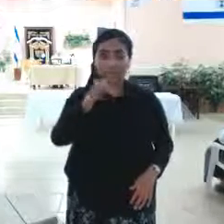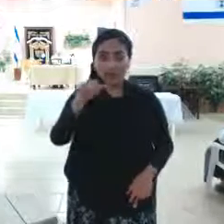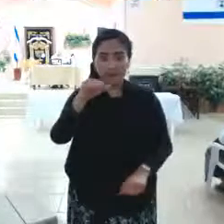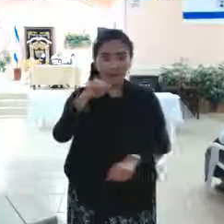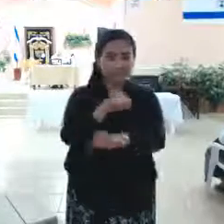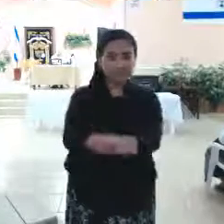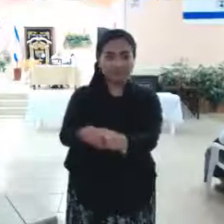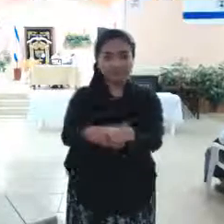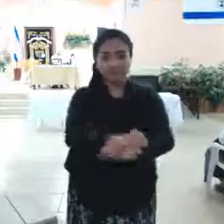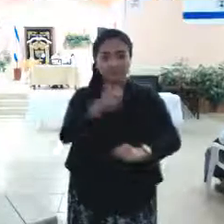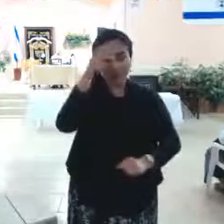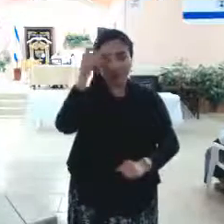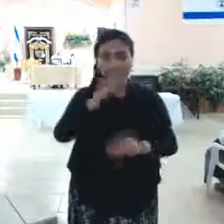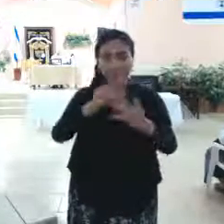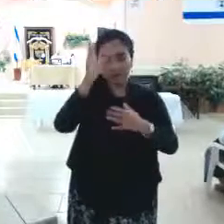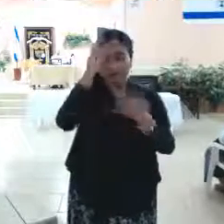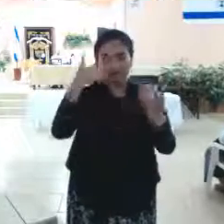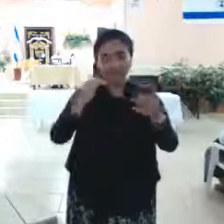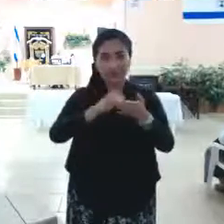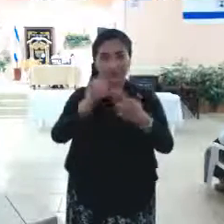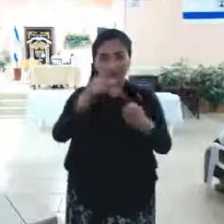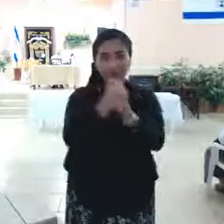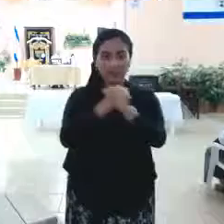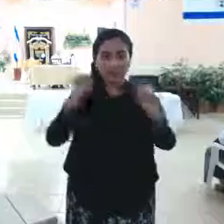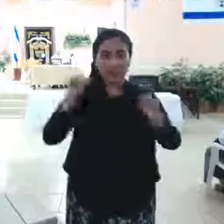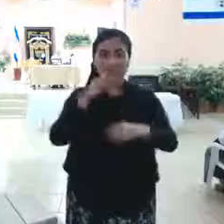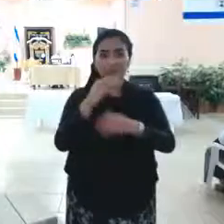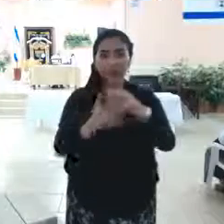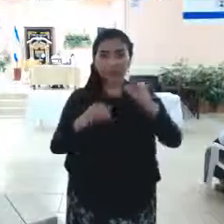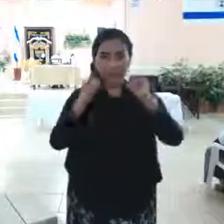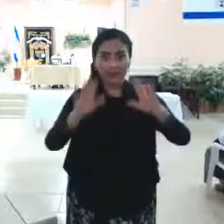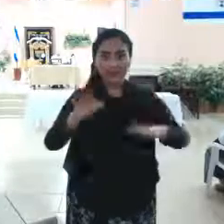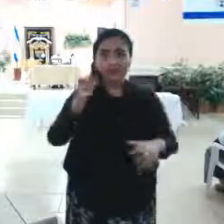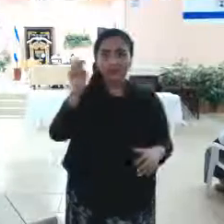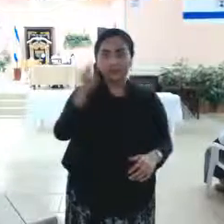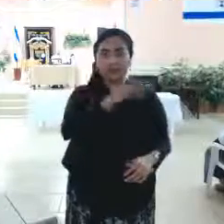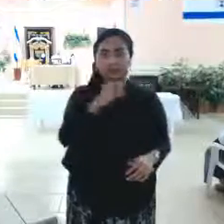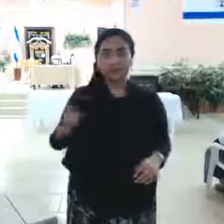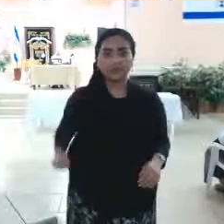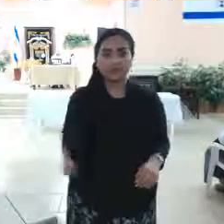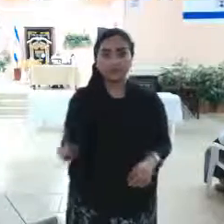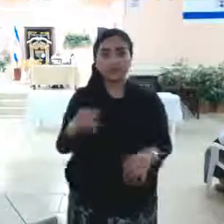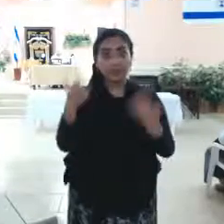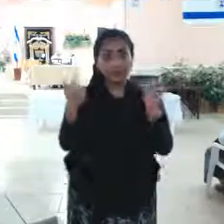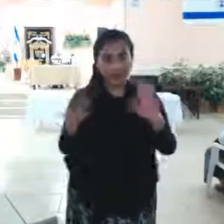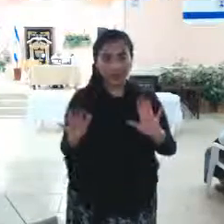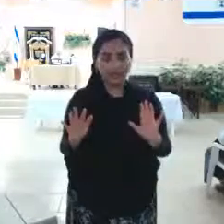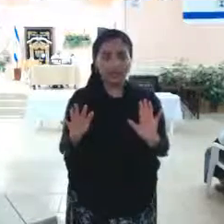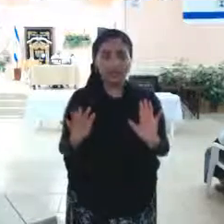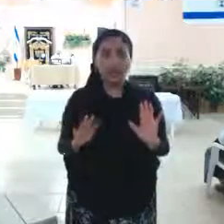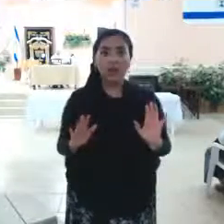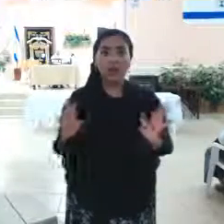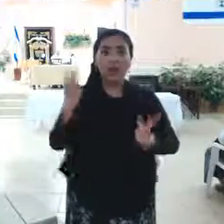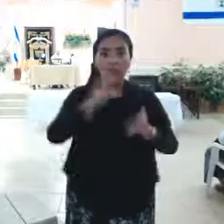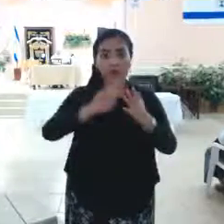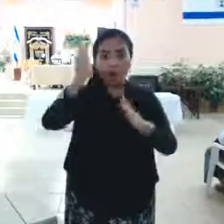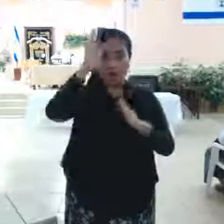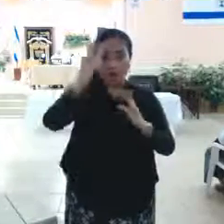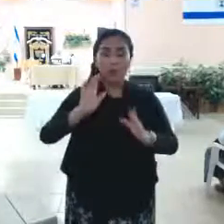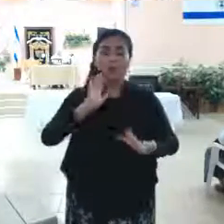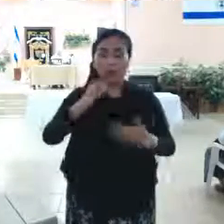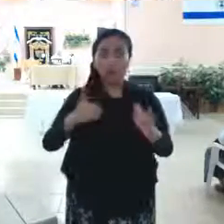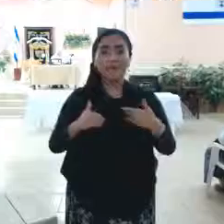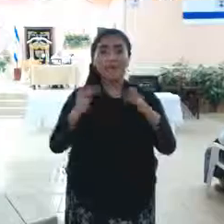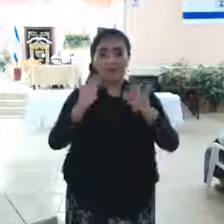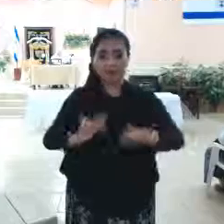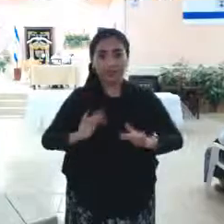you are not captive from the devil. The Eternal Father forgive you, and you're saved thanks to the holy blood of Yahshua HaMashiach. And then the Eternal Father is